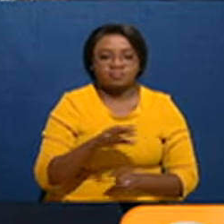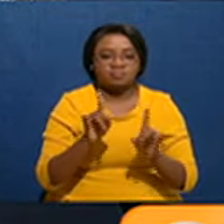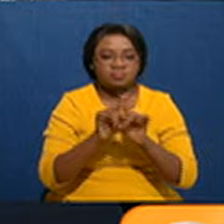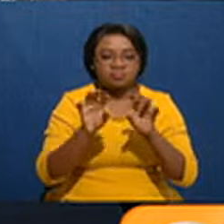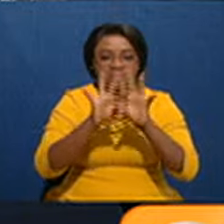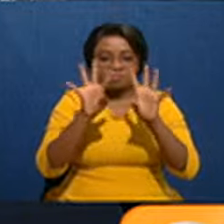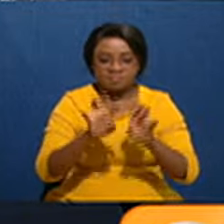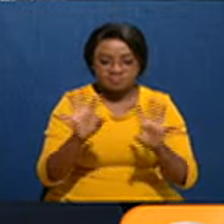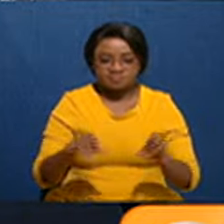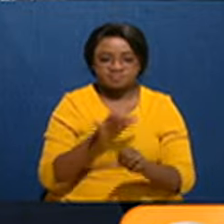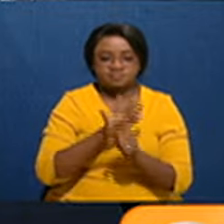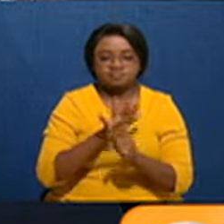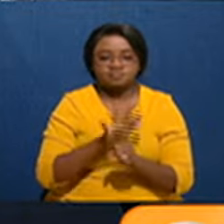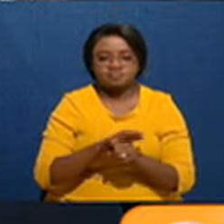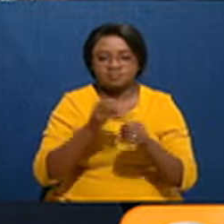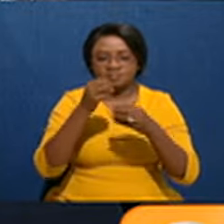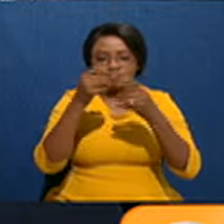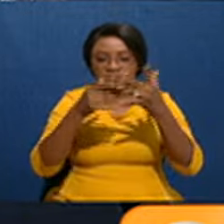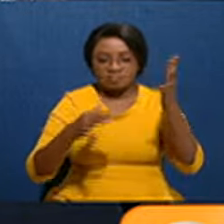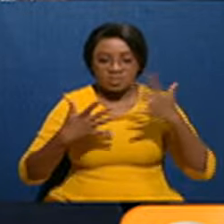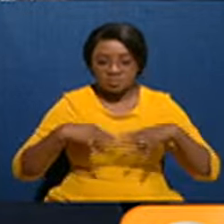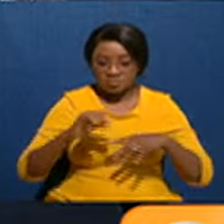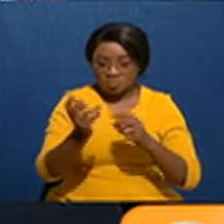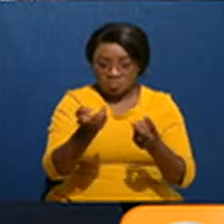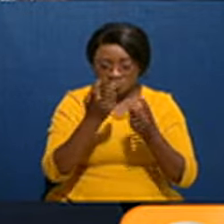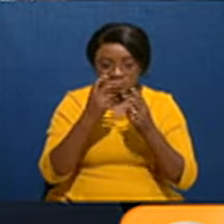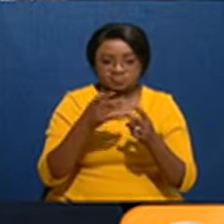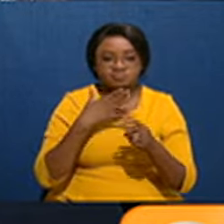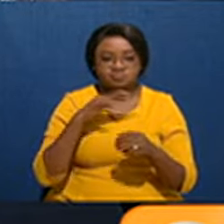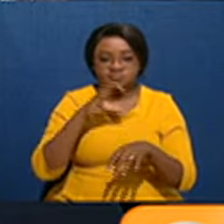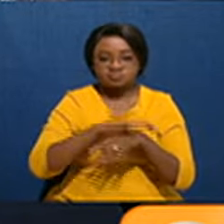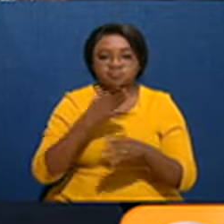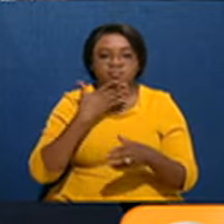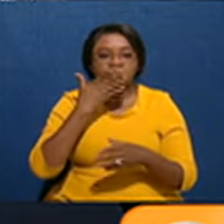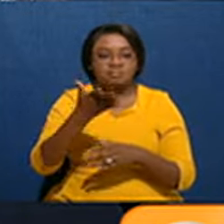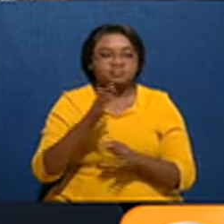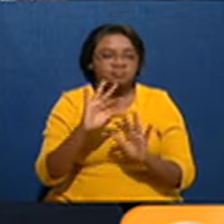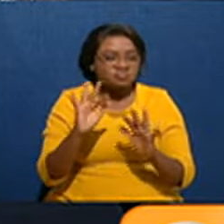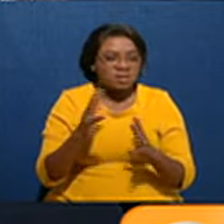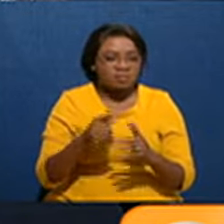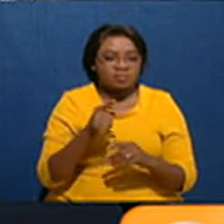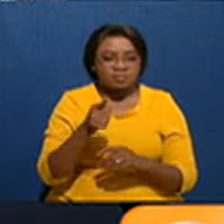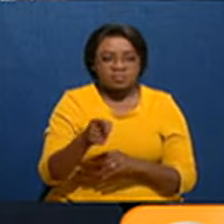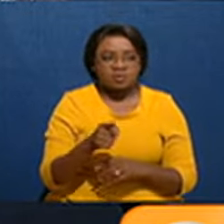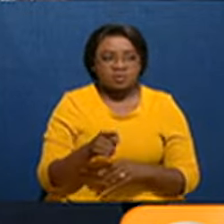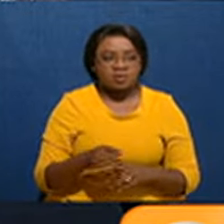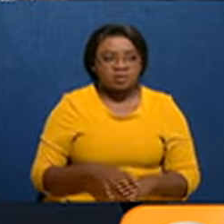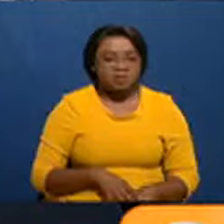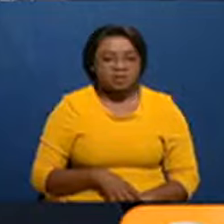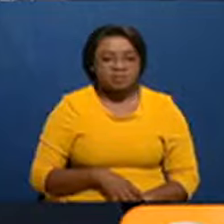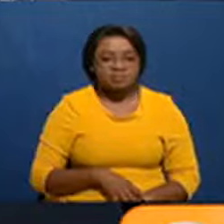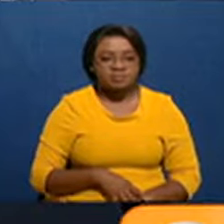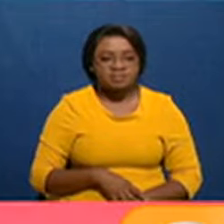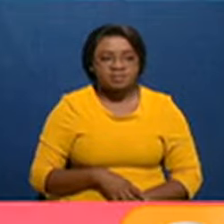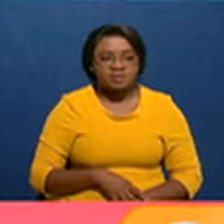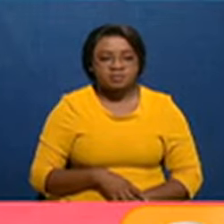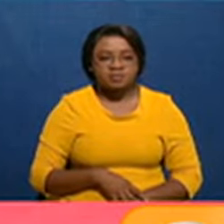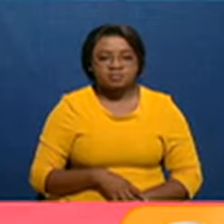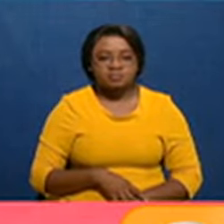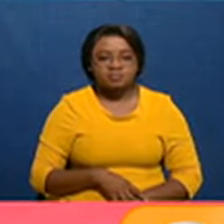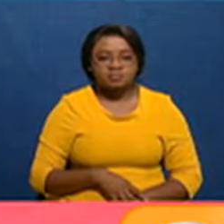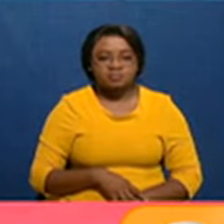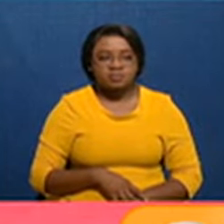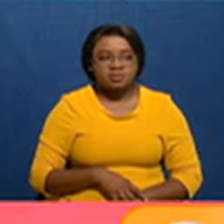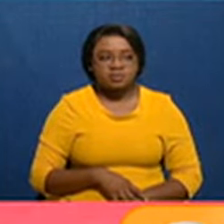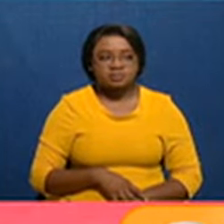questions from graduates who are watching this broadcast and they want answers as to how you can fix some of the problems that face them. But